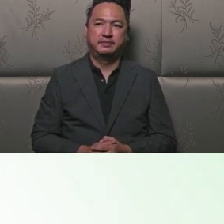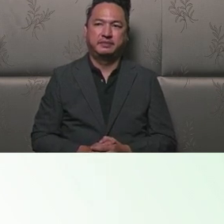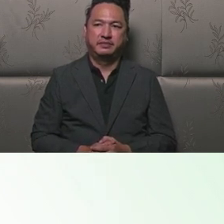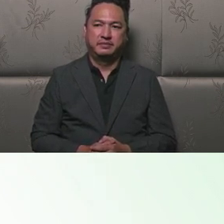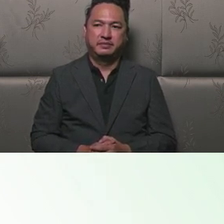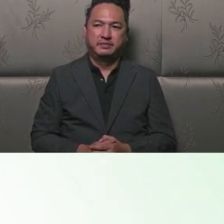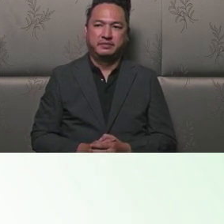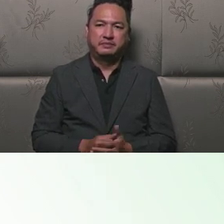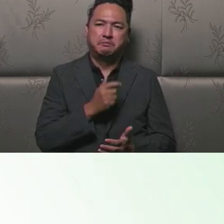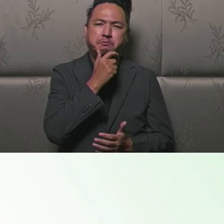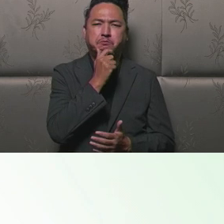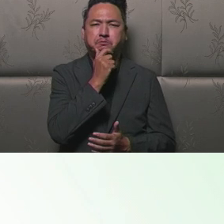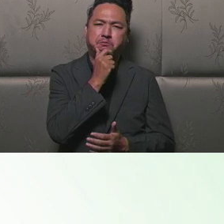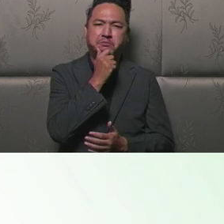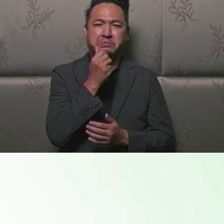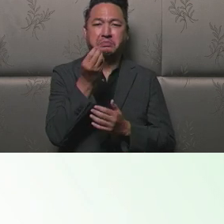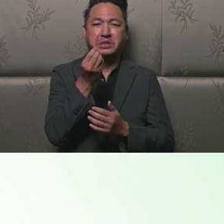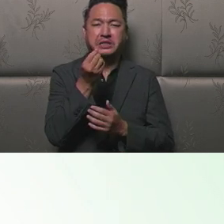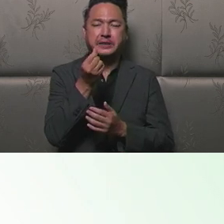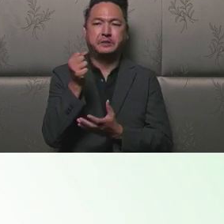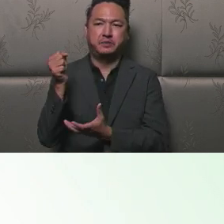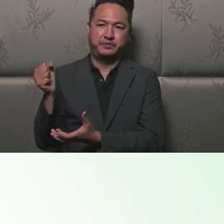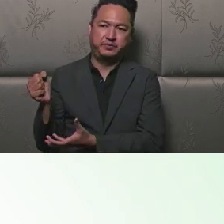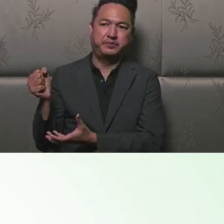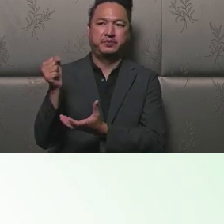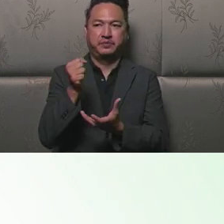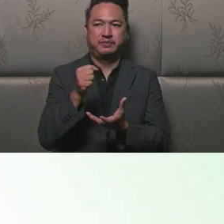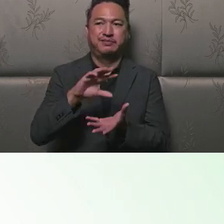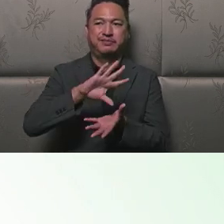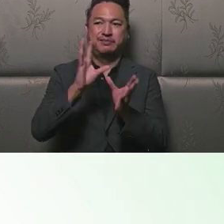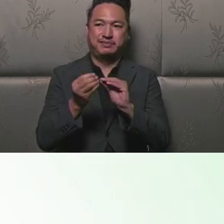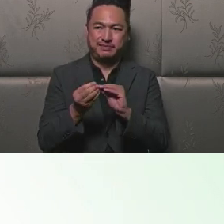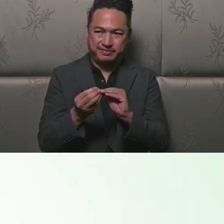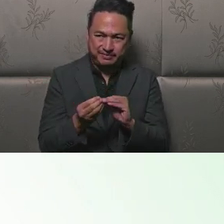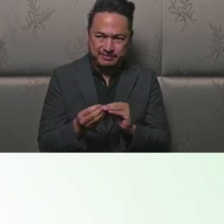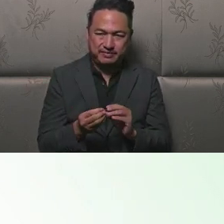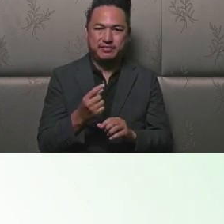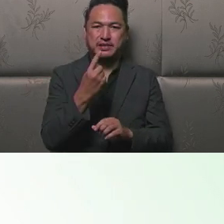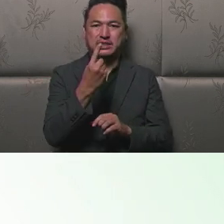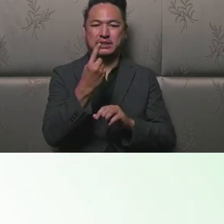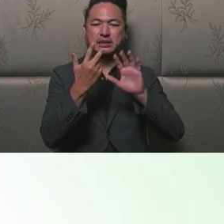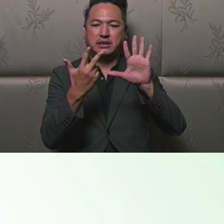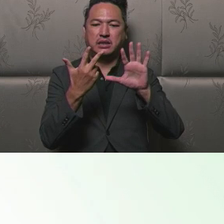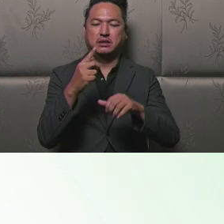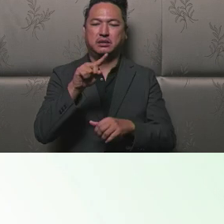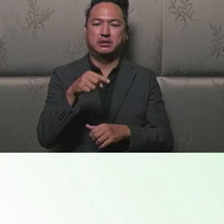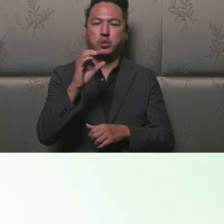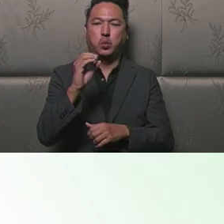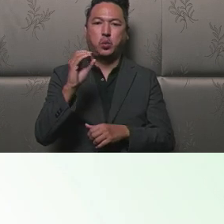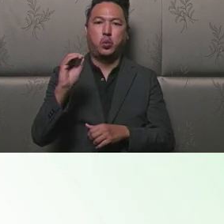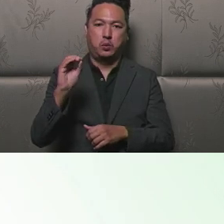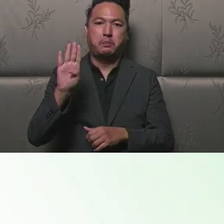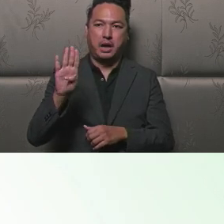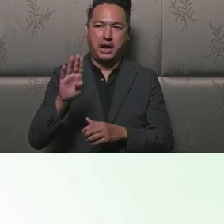18,000 Korean won, which is roughly a 450 baht, to register for an